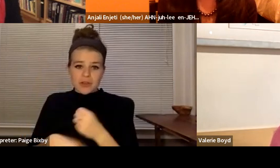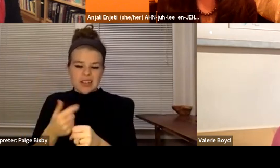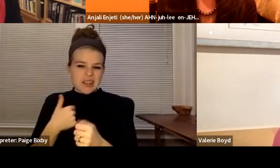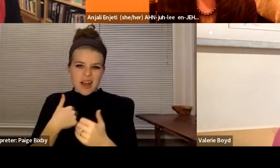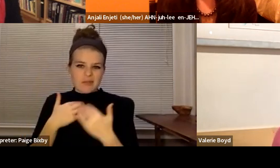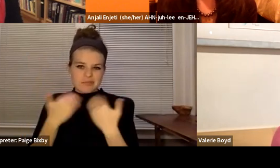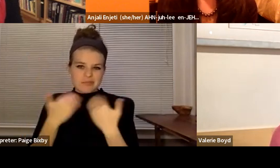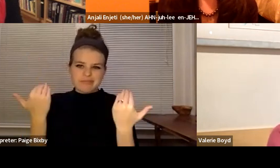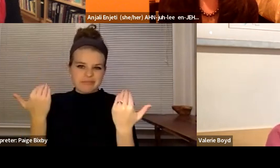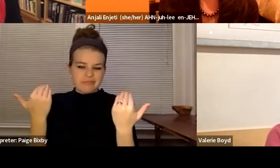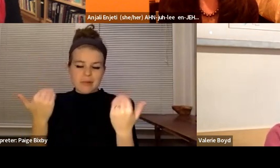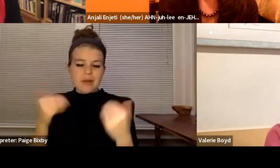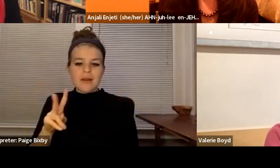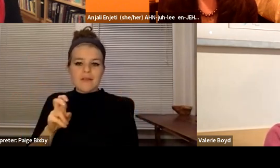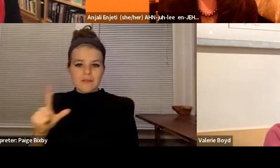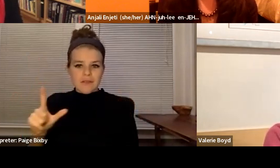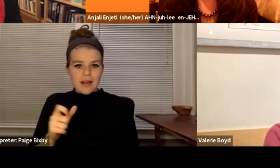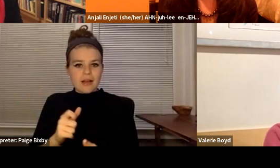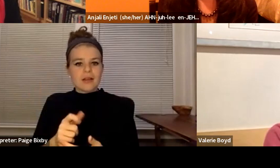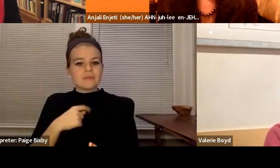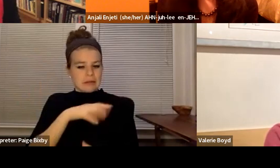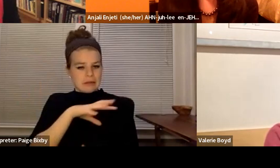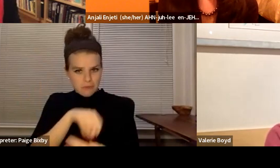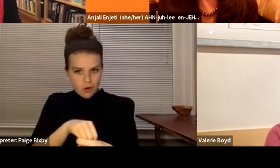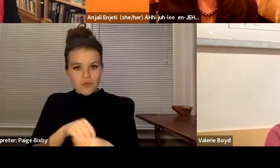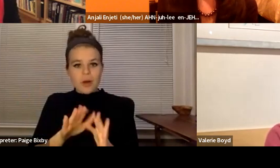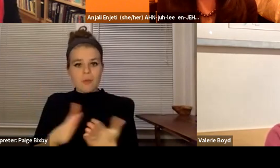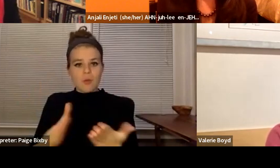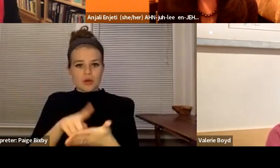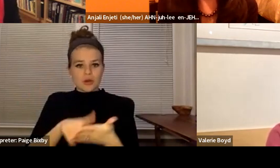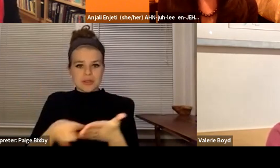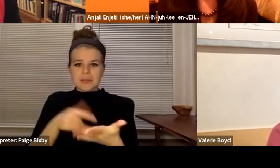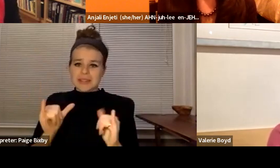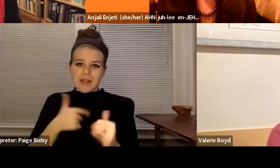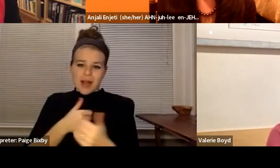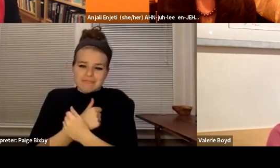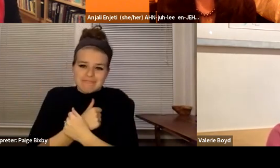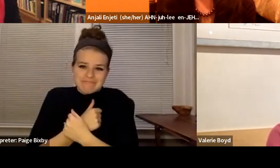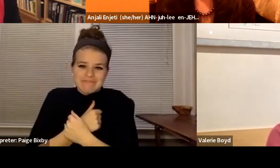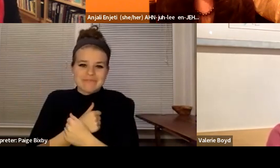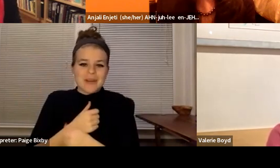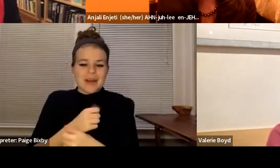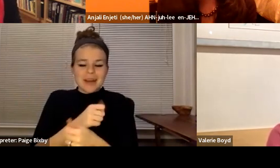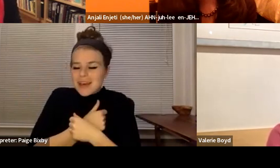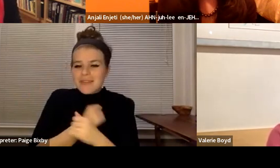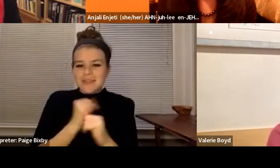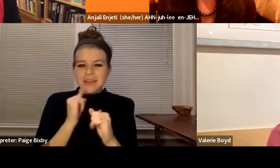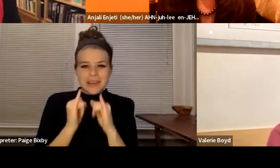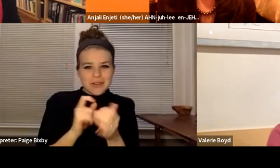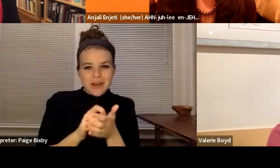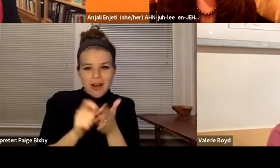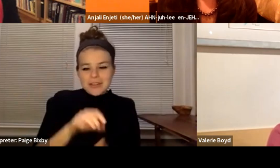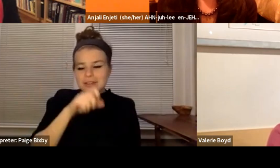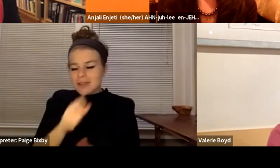And Val got me into book criticism, which is still one of my great loves. I love interviewing authors. I love reviewing